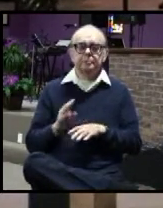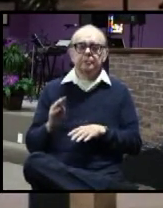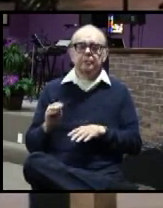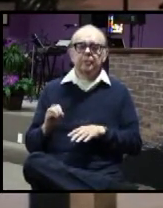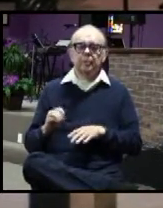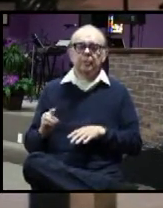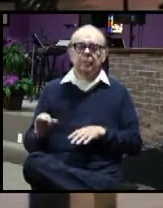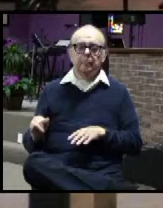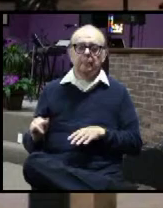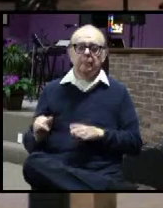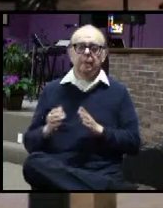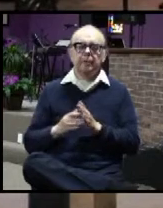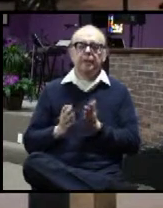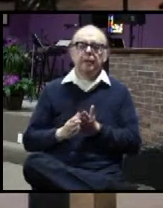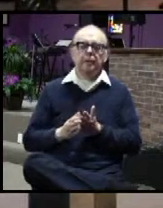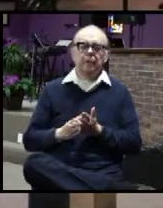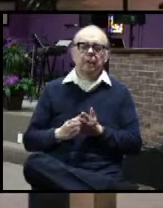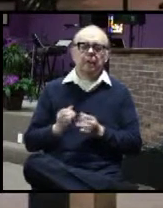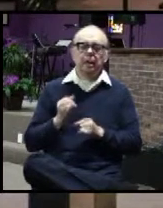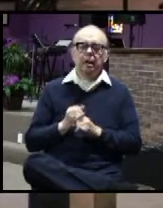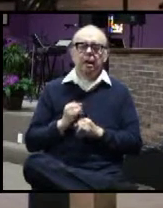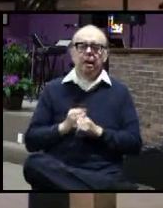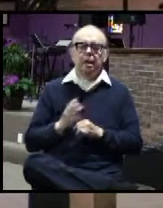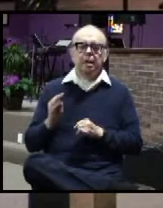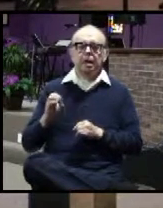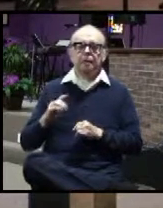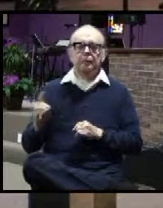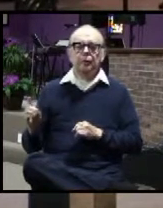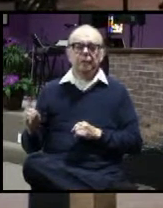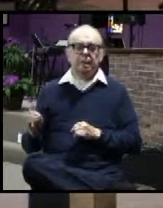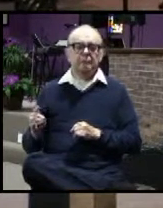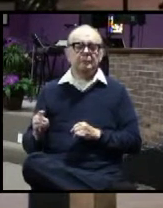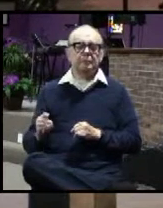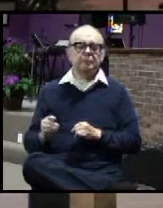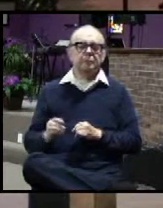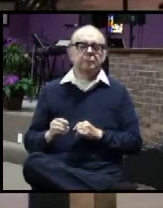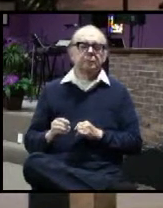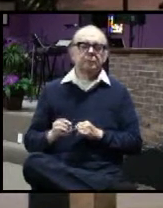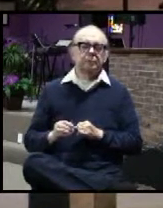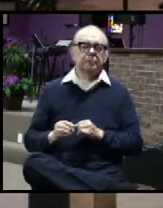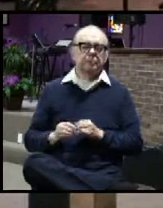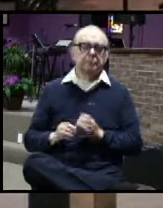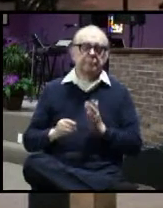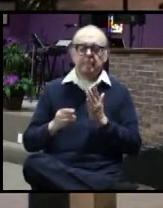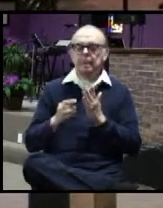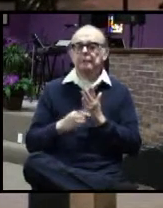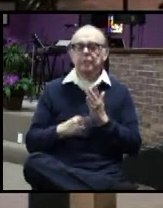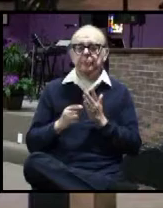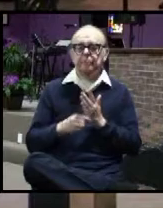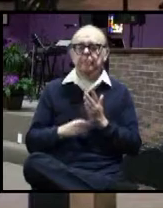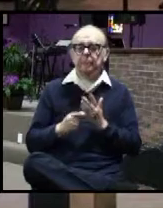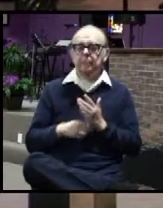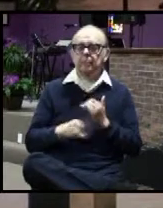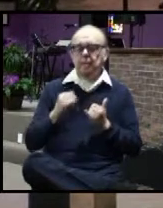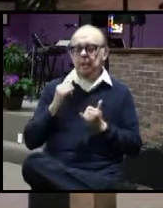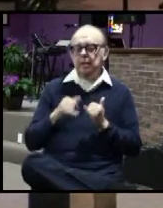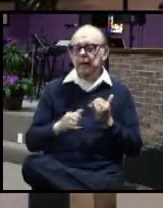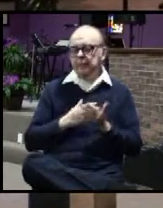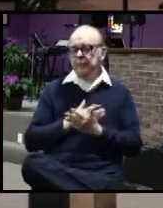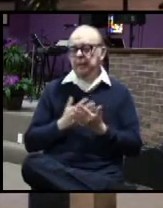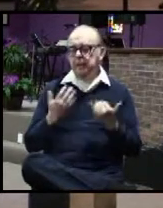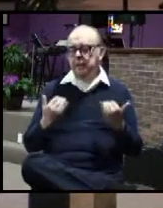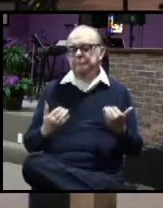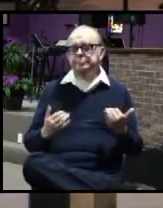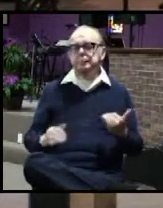Institute, and Moody Publishing. Now, here's the last thing.